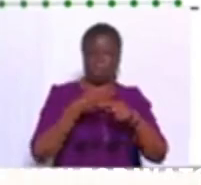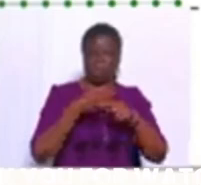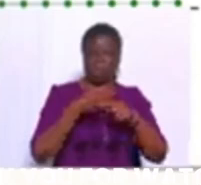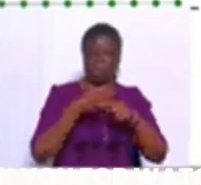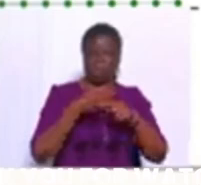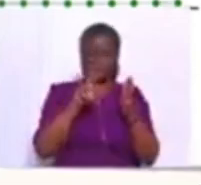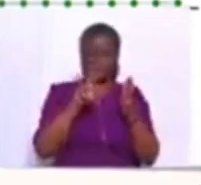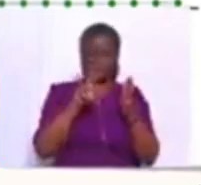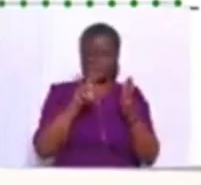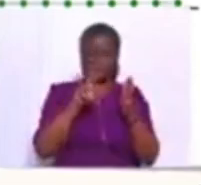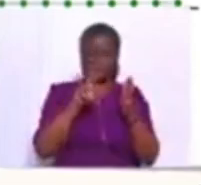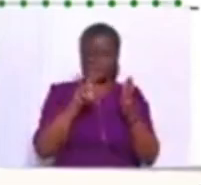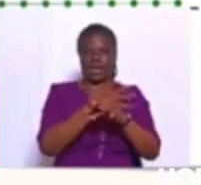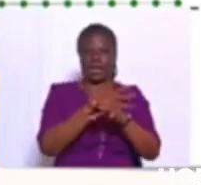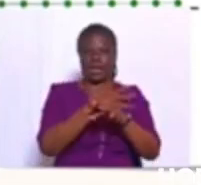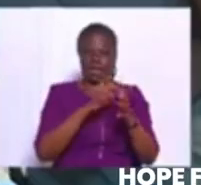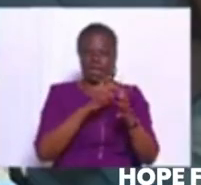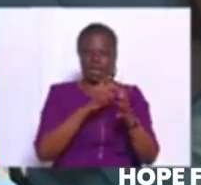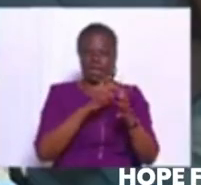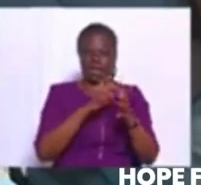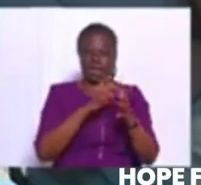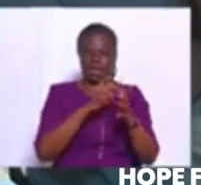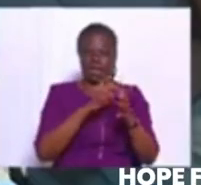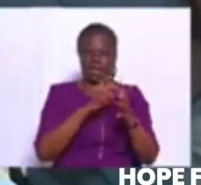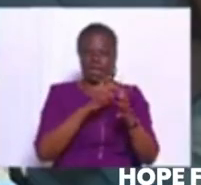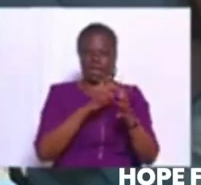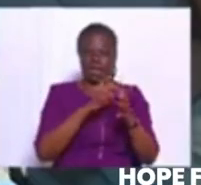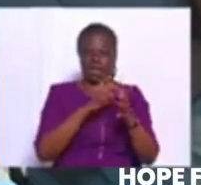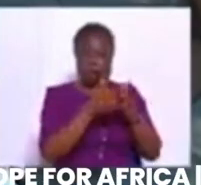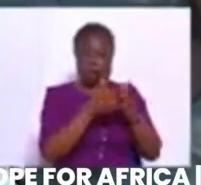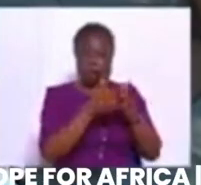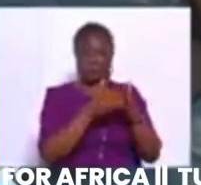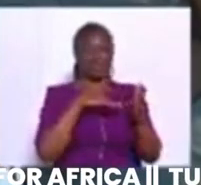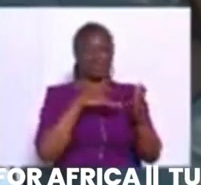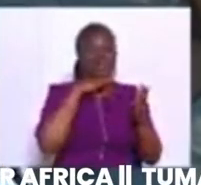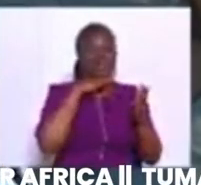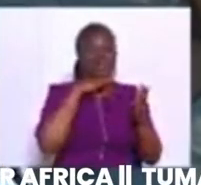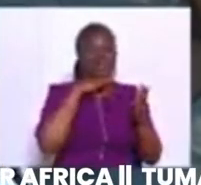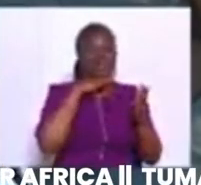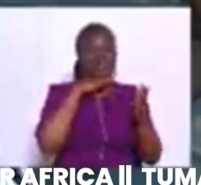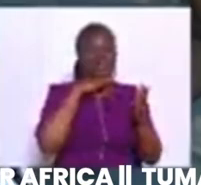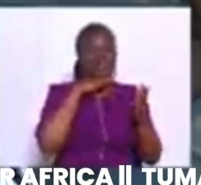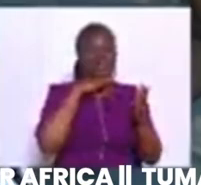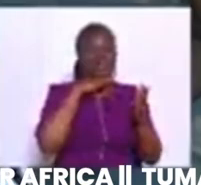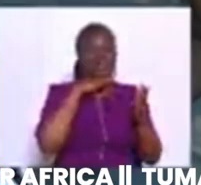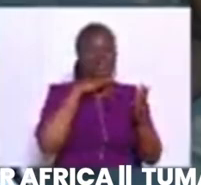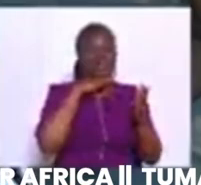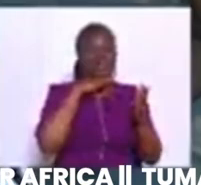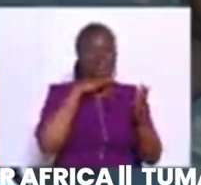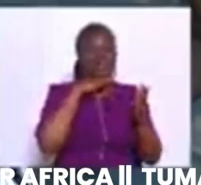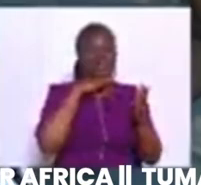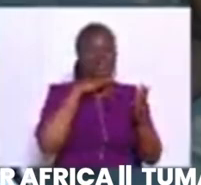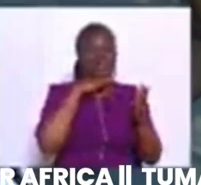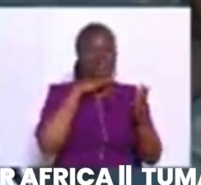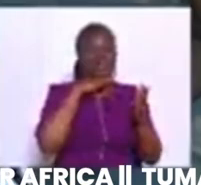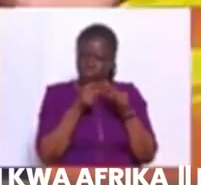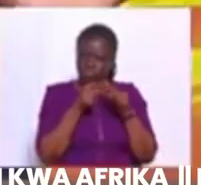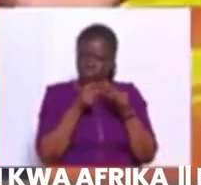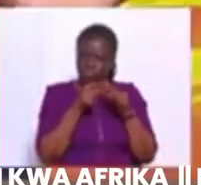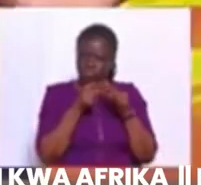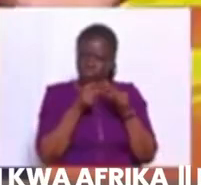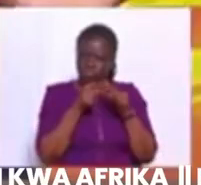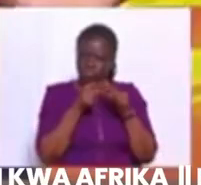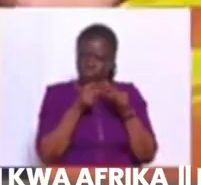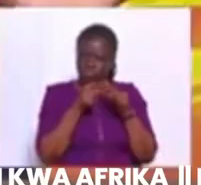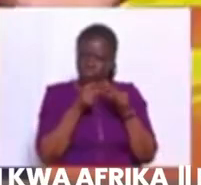they injected them, they all got liver cancer, they all died. Now, the mice's diet, or the rat's